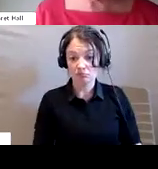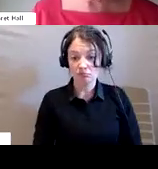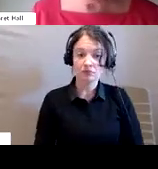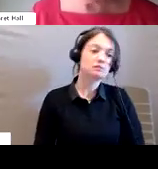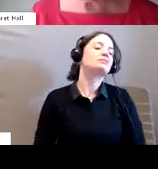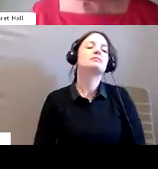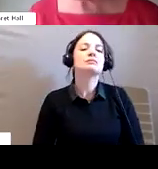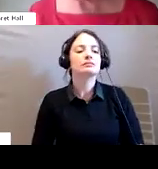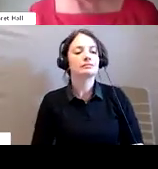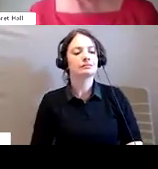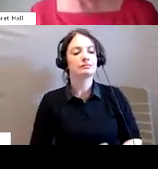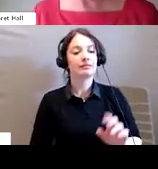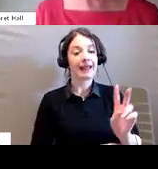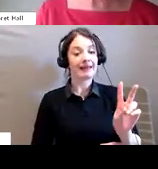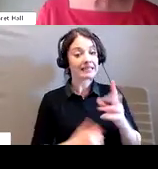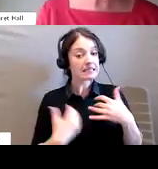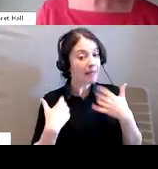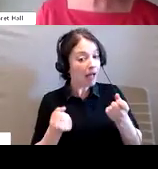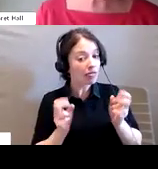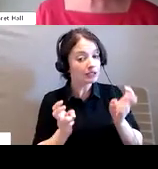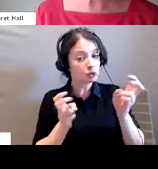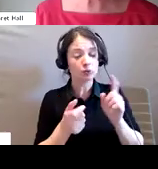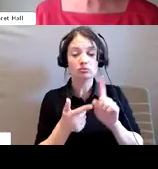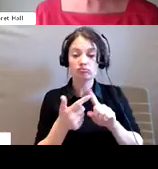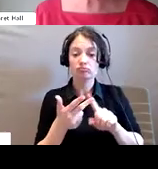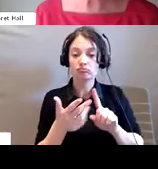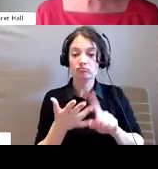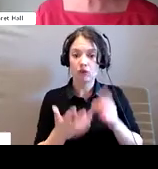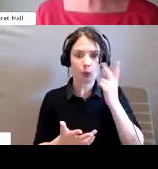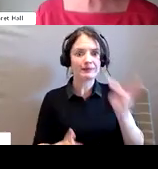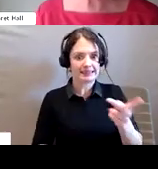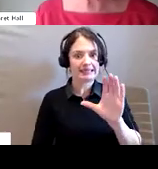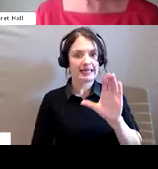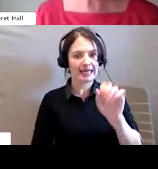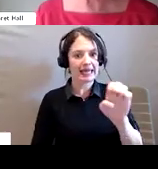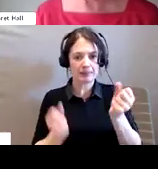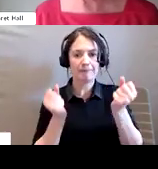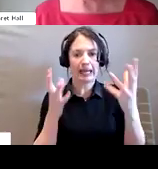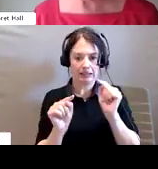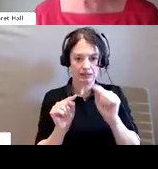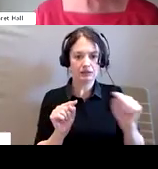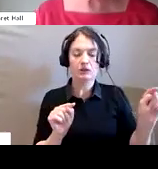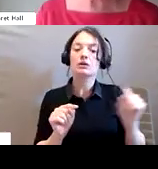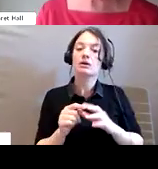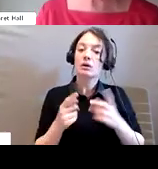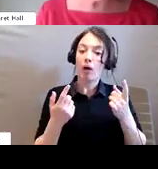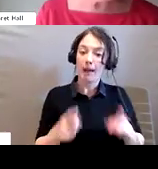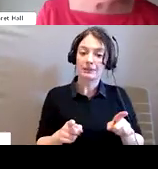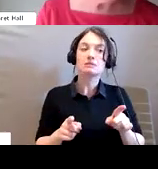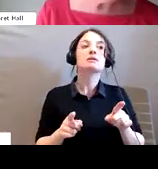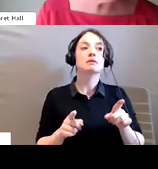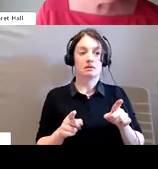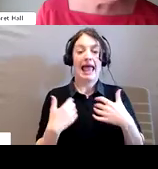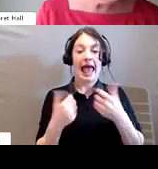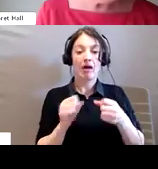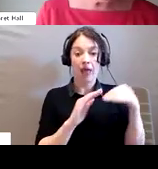It's victim health issues. There's a number of very interesting cases like this that in the end are what bring outside